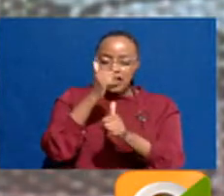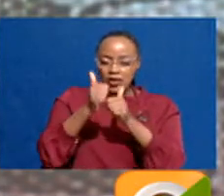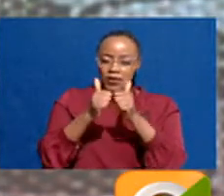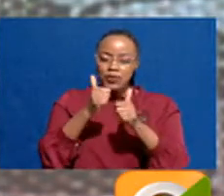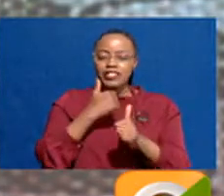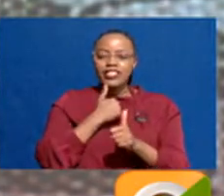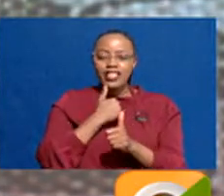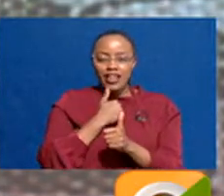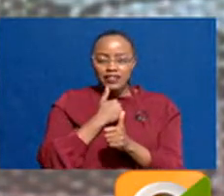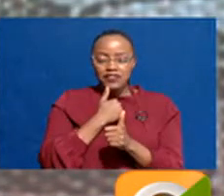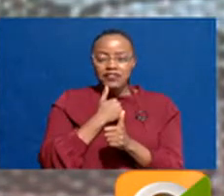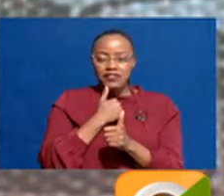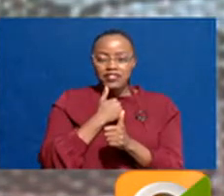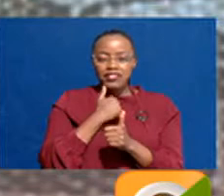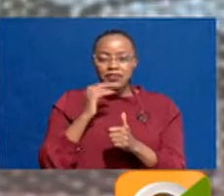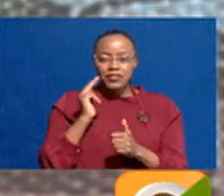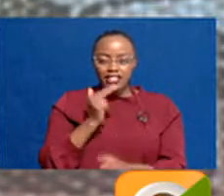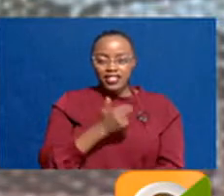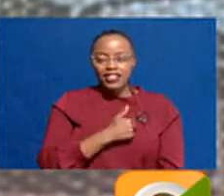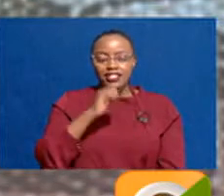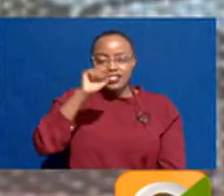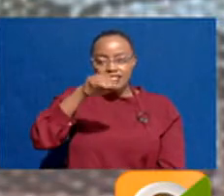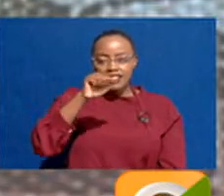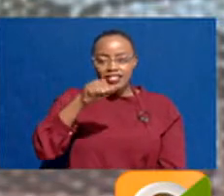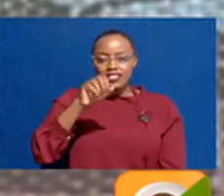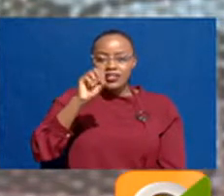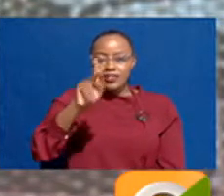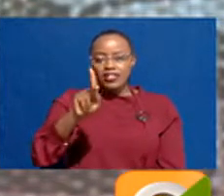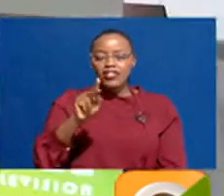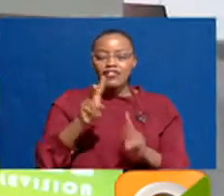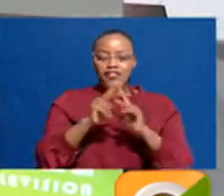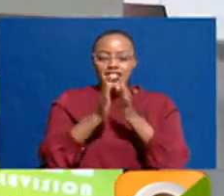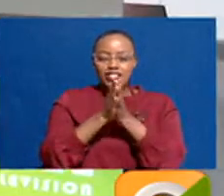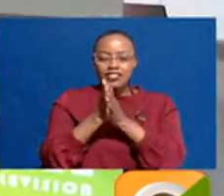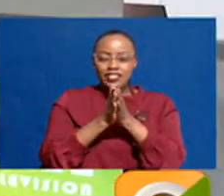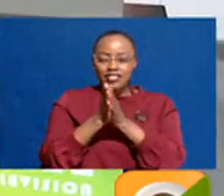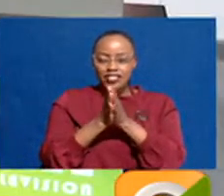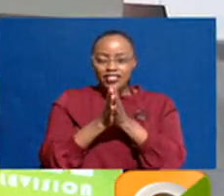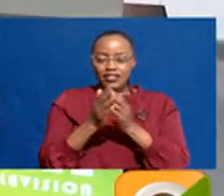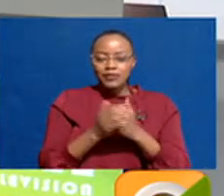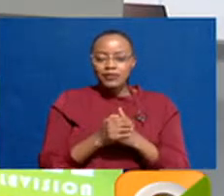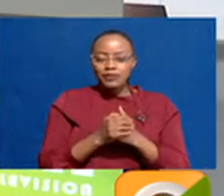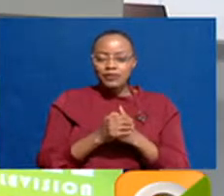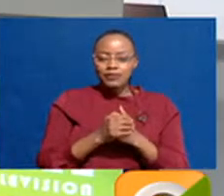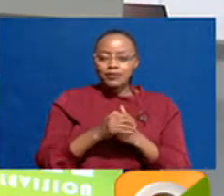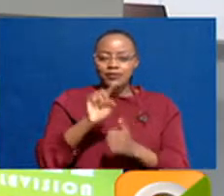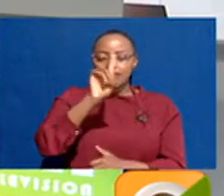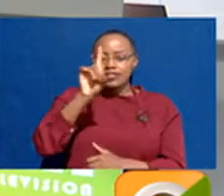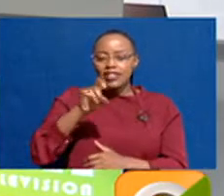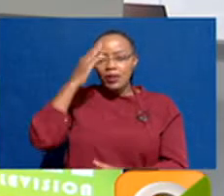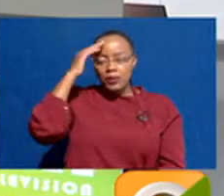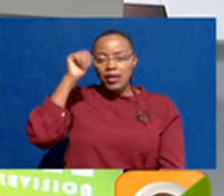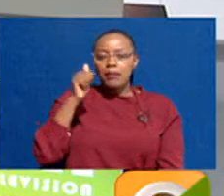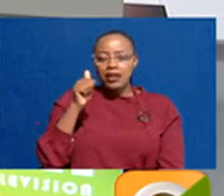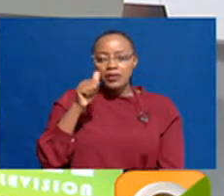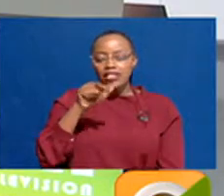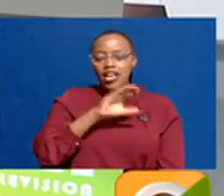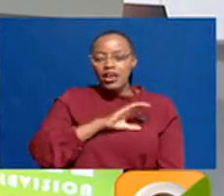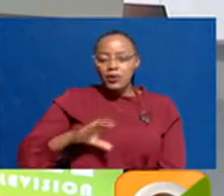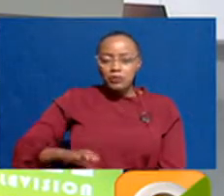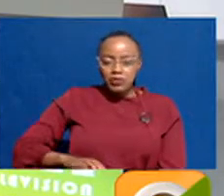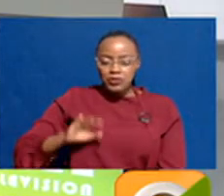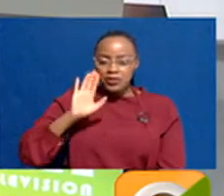individual does. Right. Yes. Okay, interesting. Now, there was that question. I know it doesn't, your commission